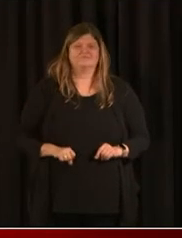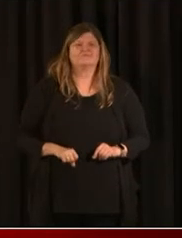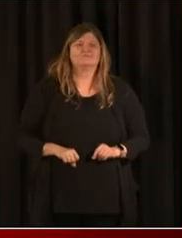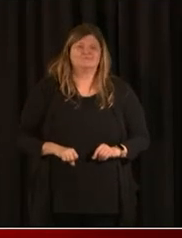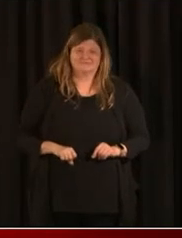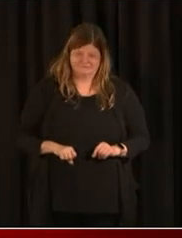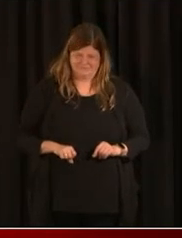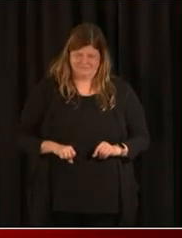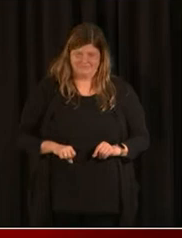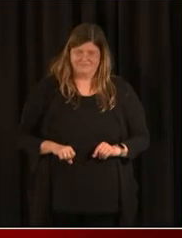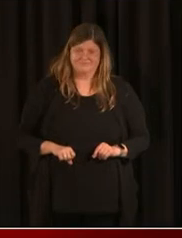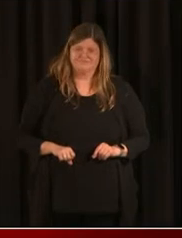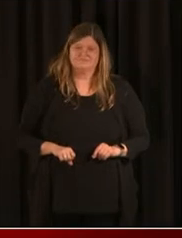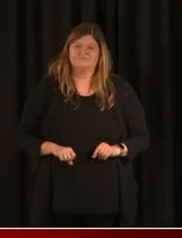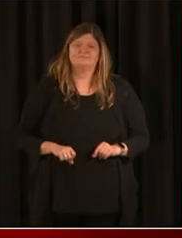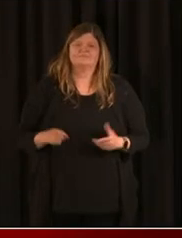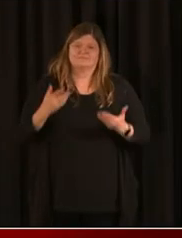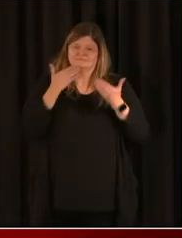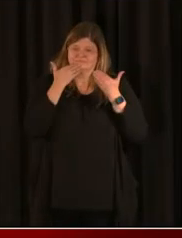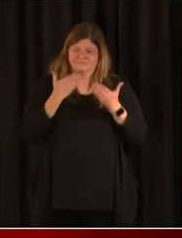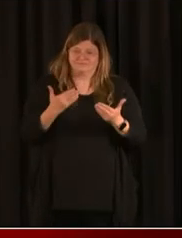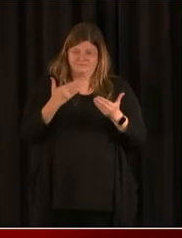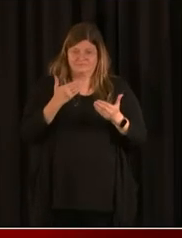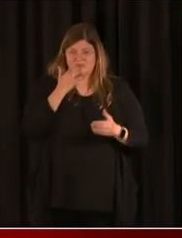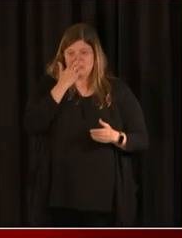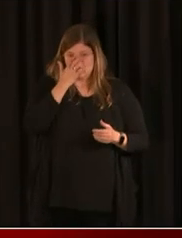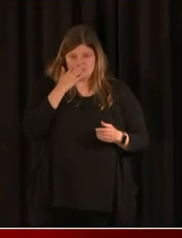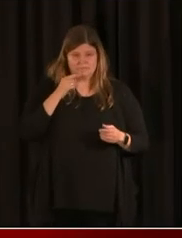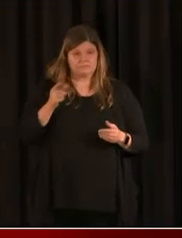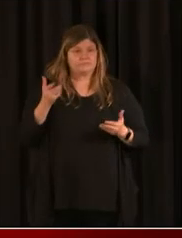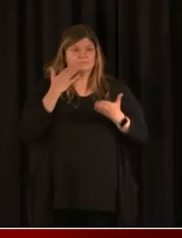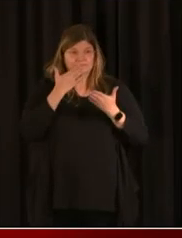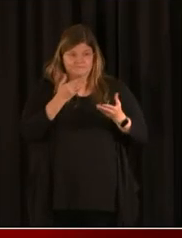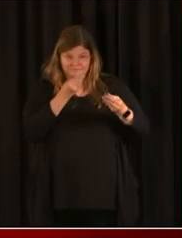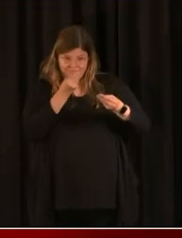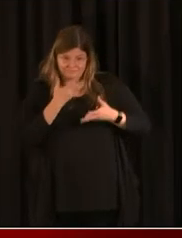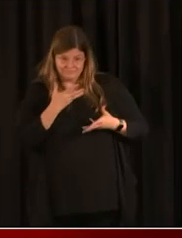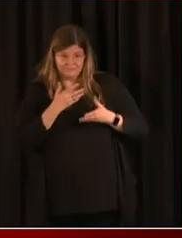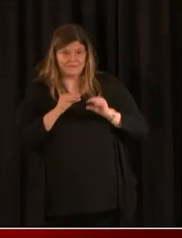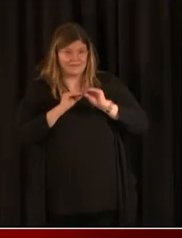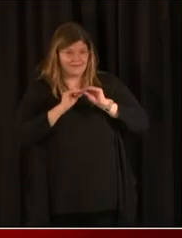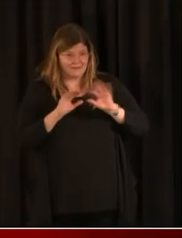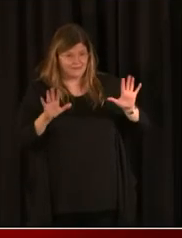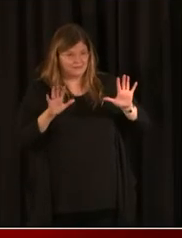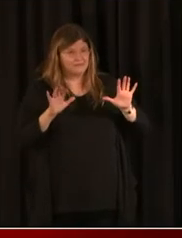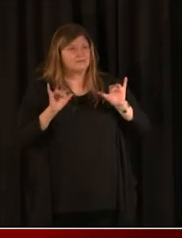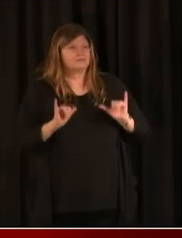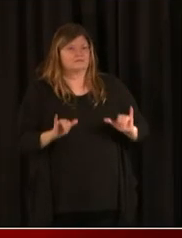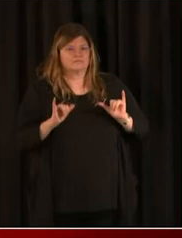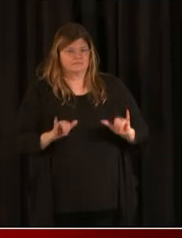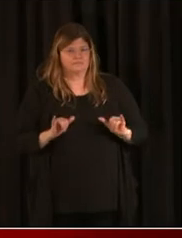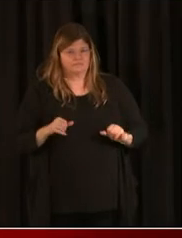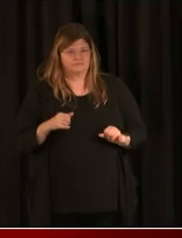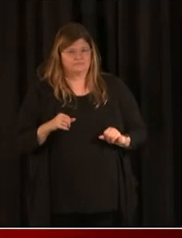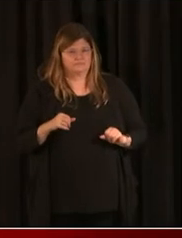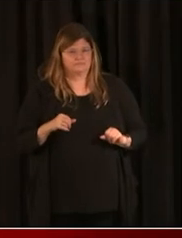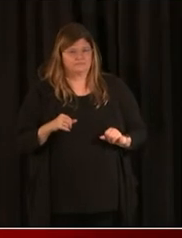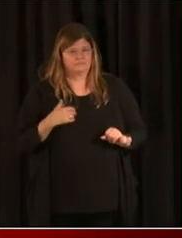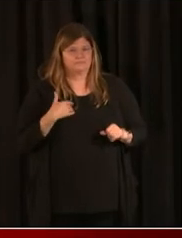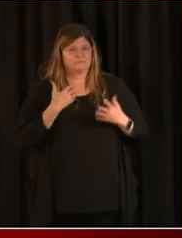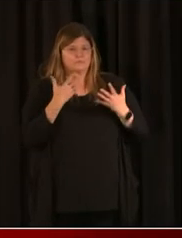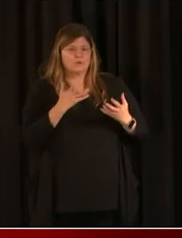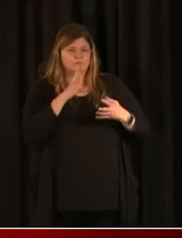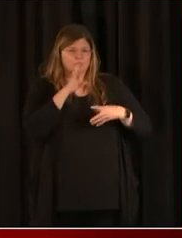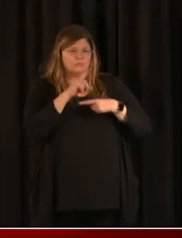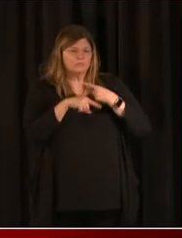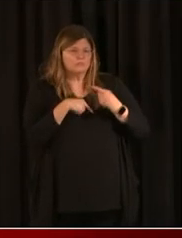Hi, thanks so much for hearing what I have to say and for giving the information so clearly. I wanted to speak on behalf of